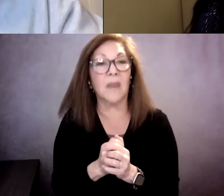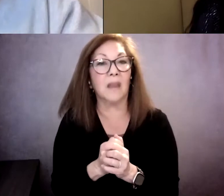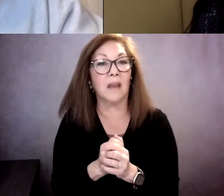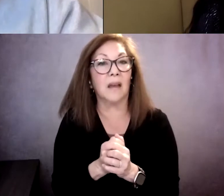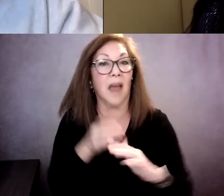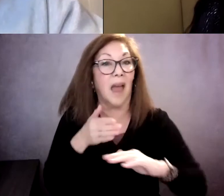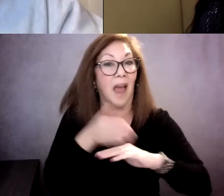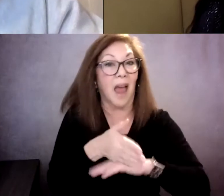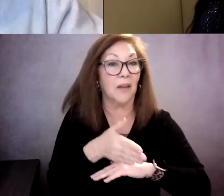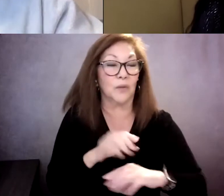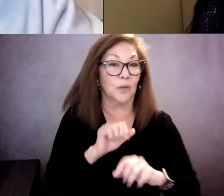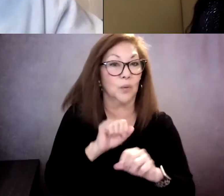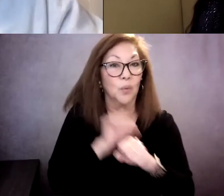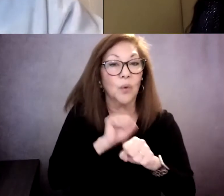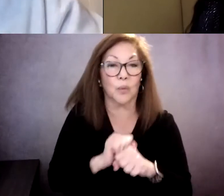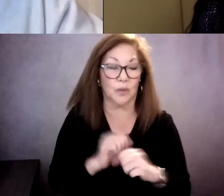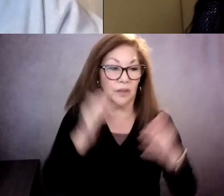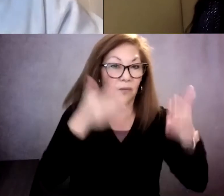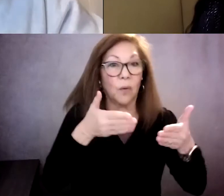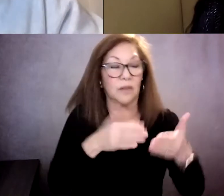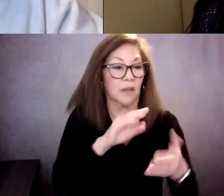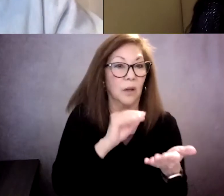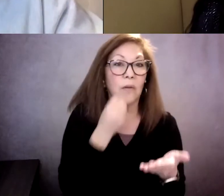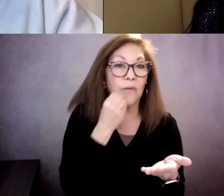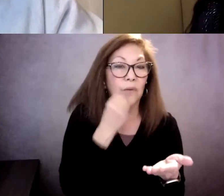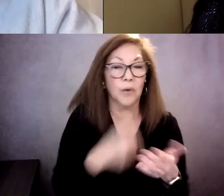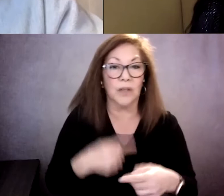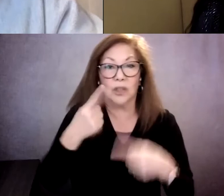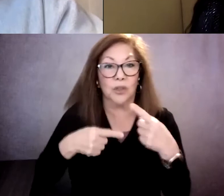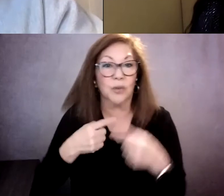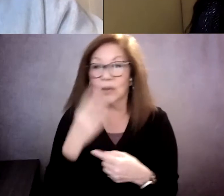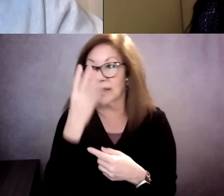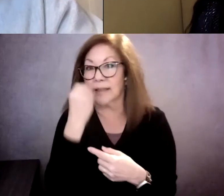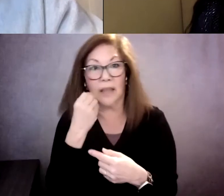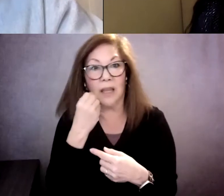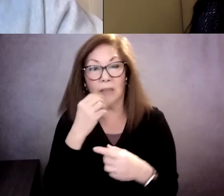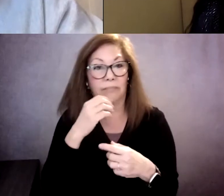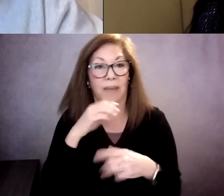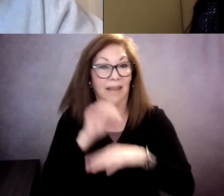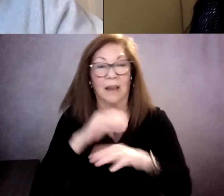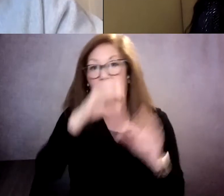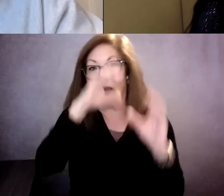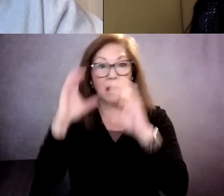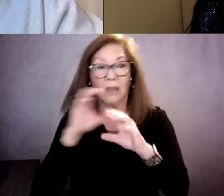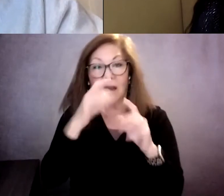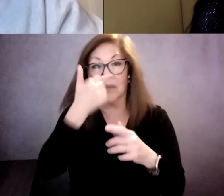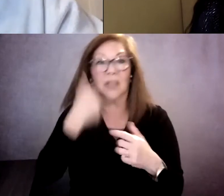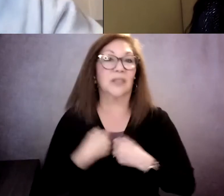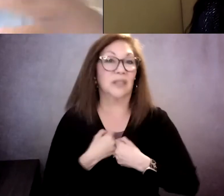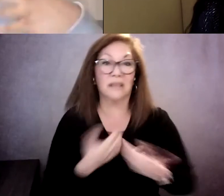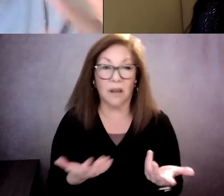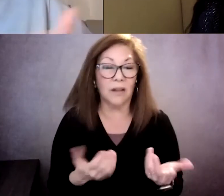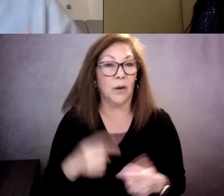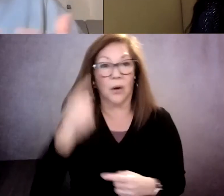towards food. She would say that she often couldn't sleep at night, after these very exhausting hours because,